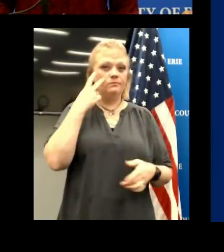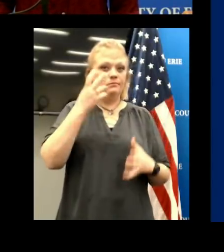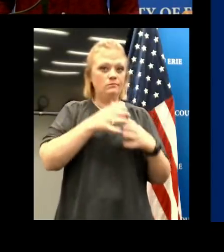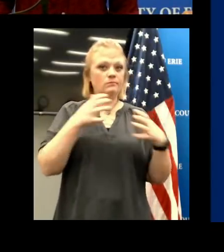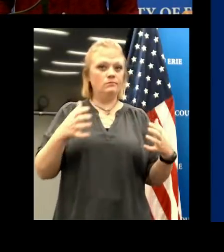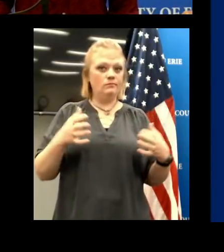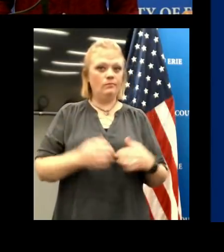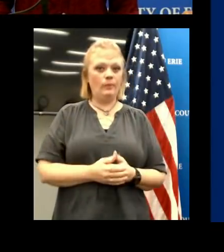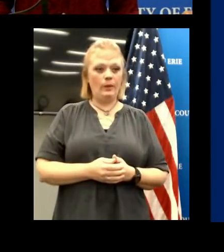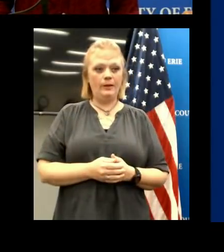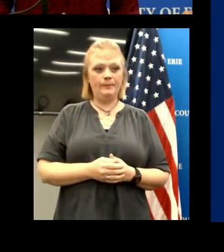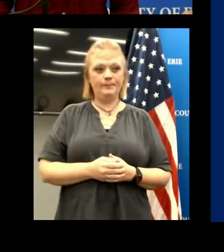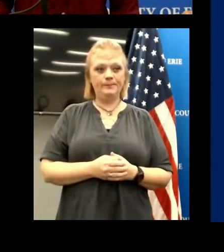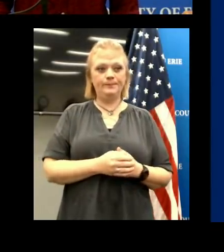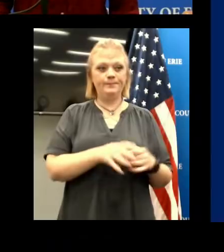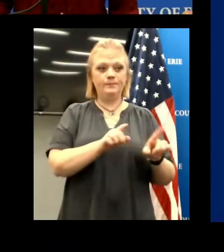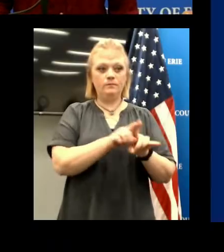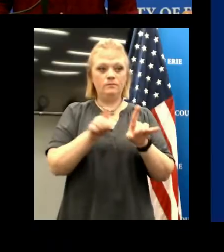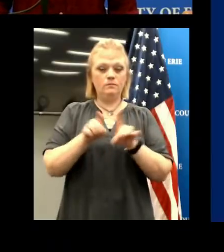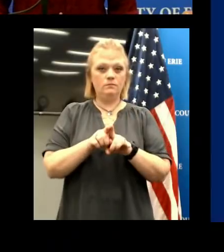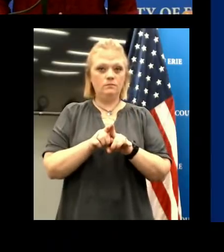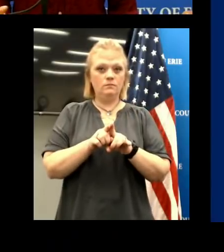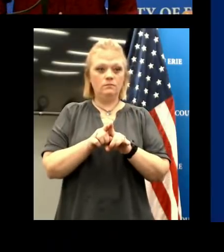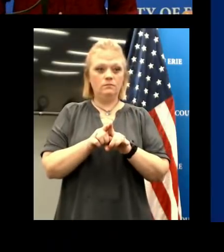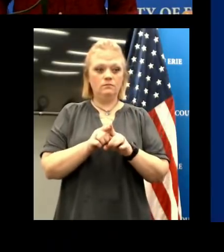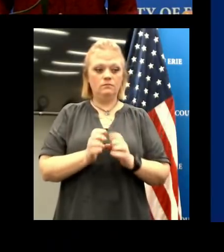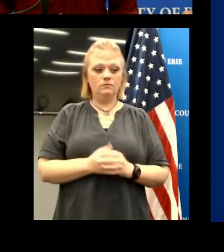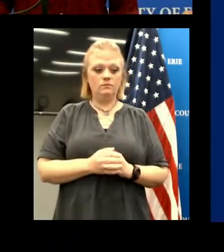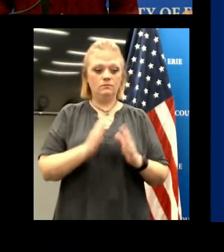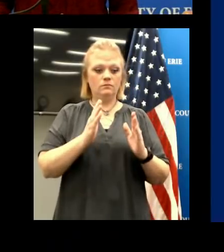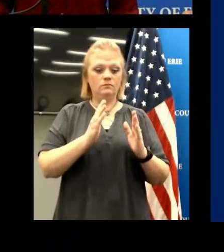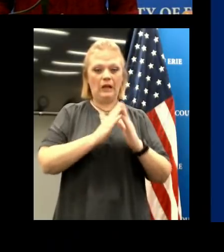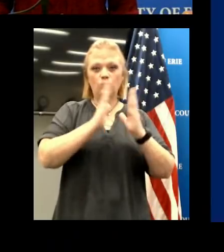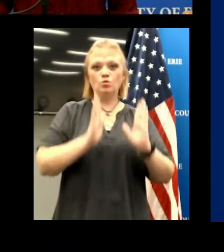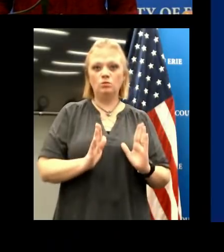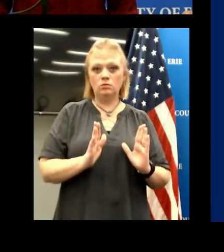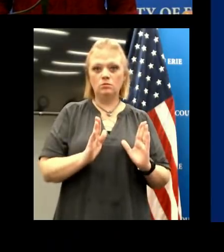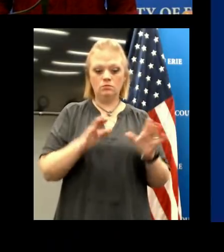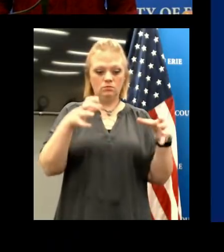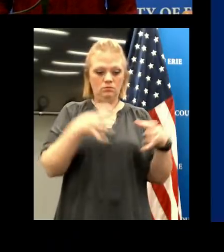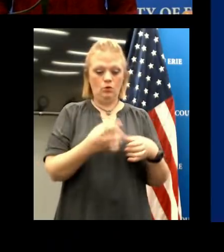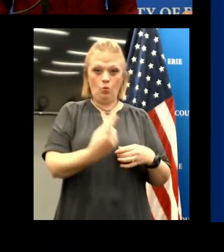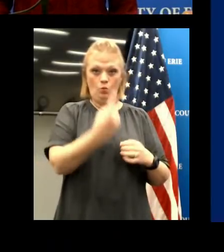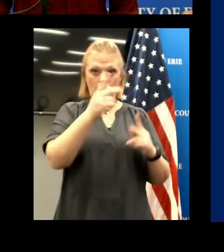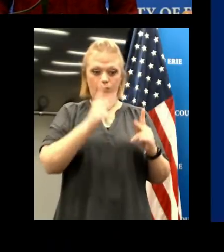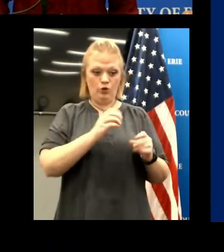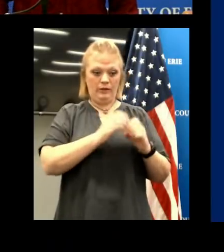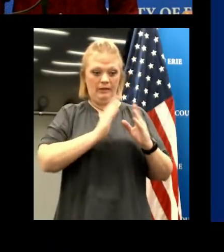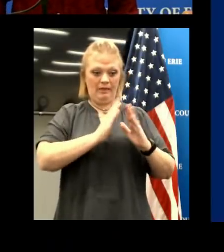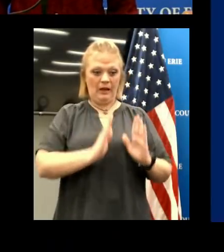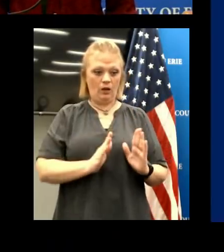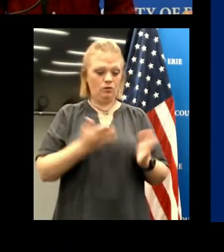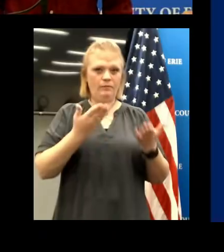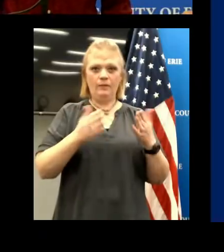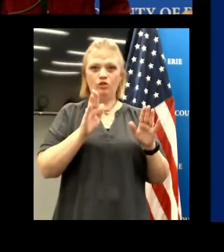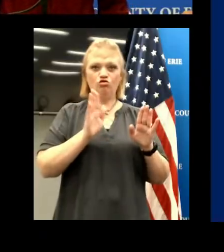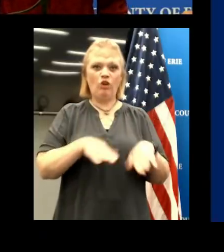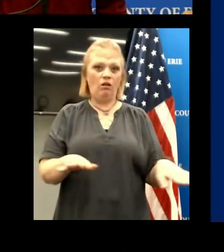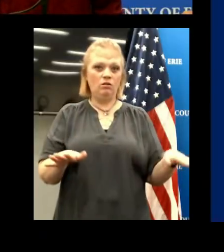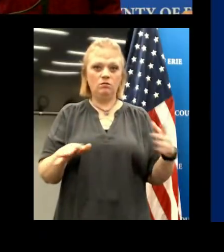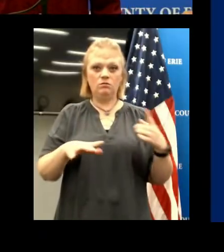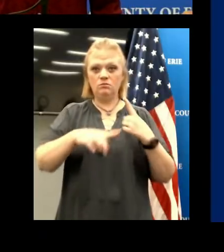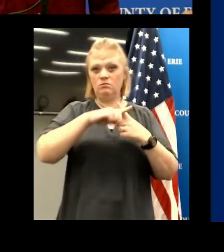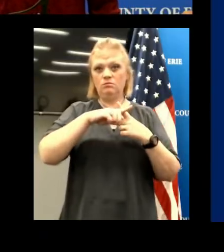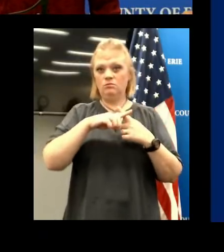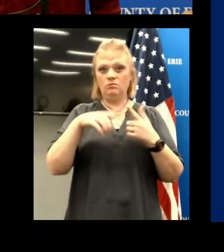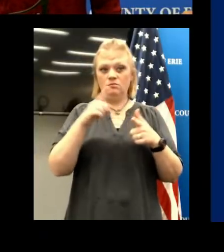there, and we're seeing money among households. One person tests in a household, even a child could test positive,